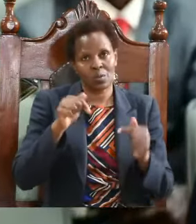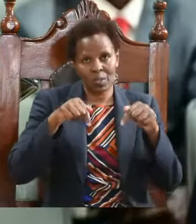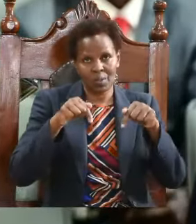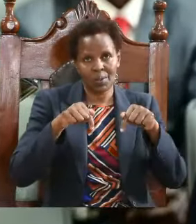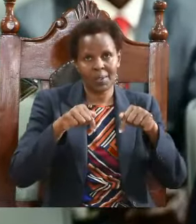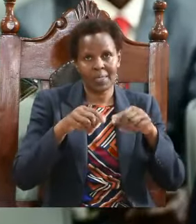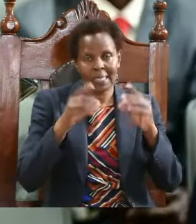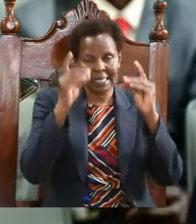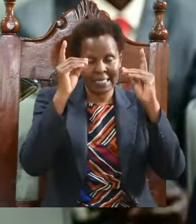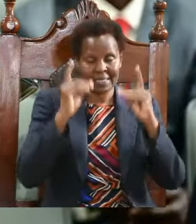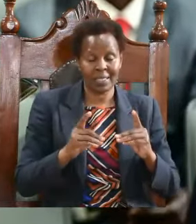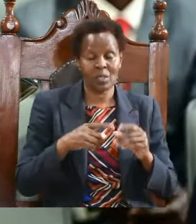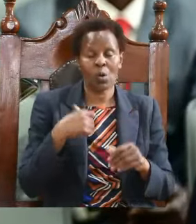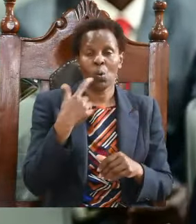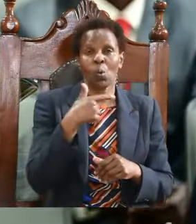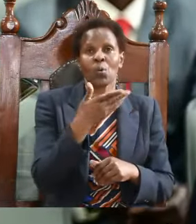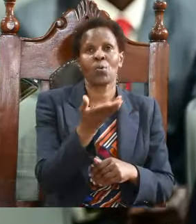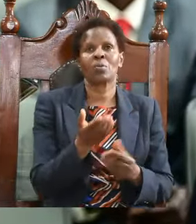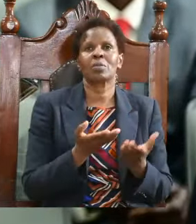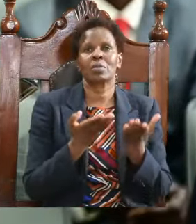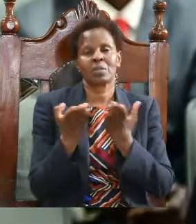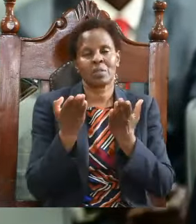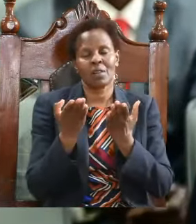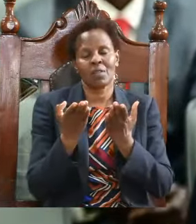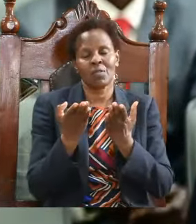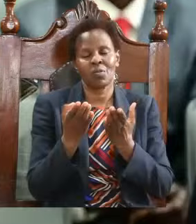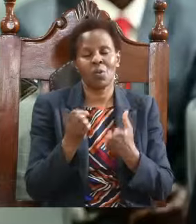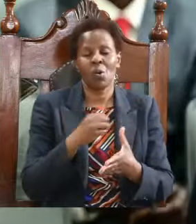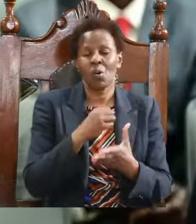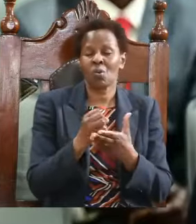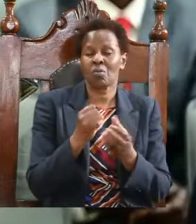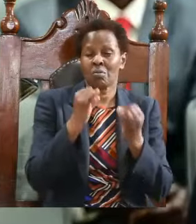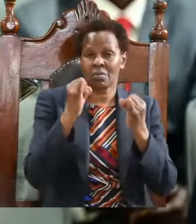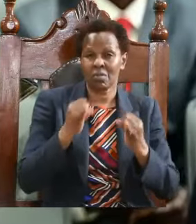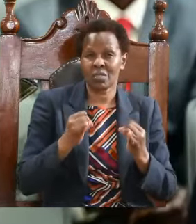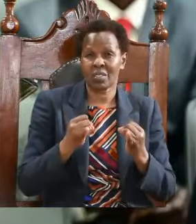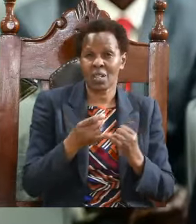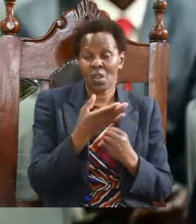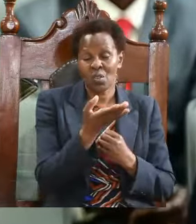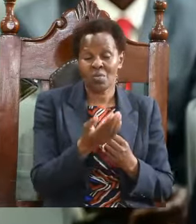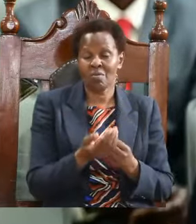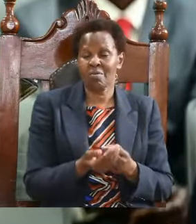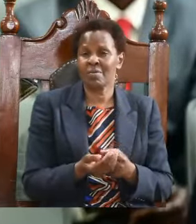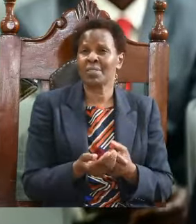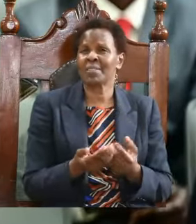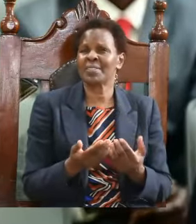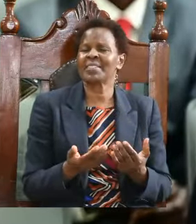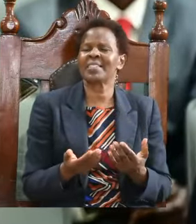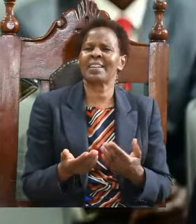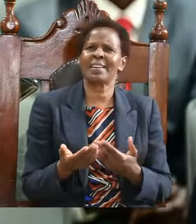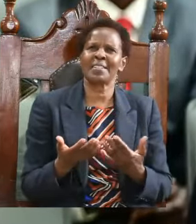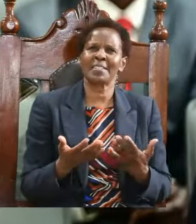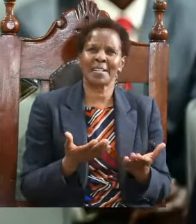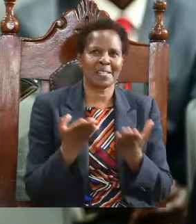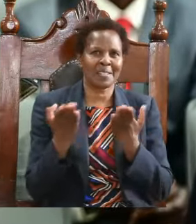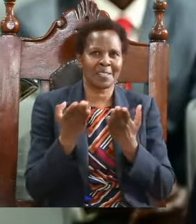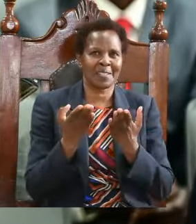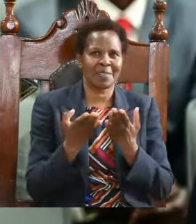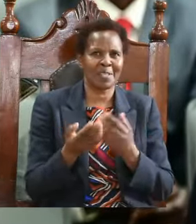choice whom you serve. Whether the gods you served, those gods who did not help